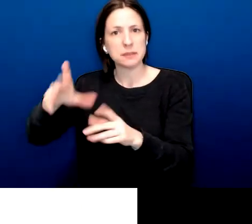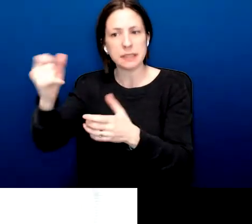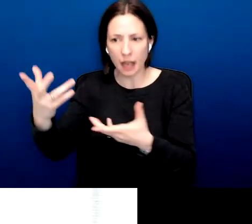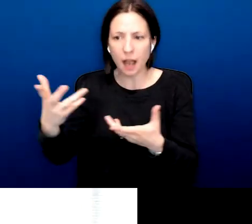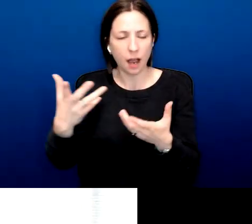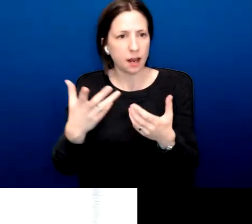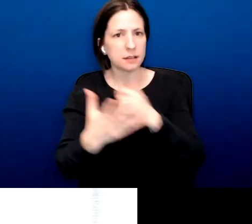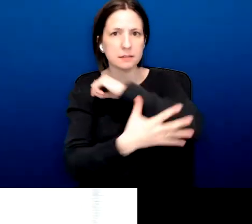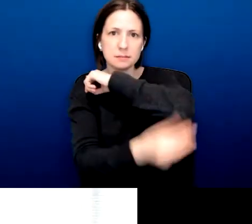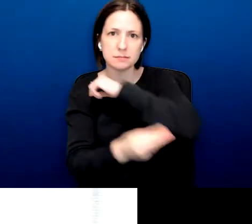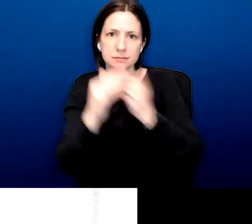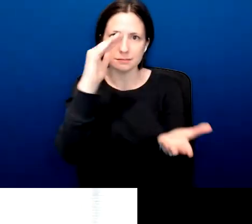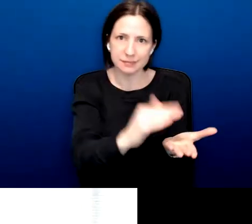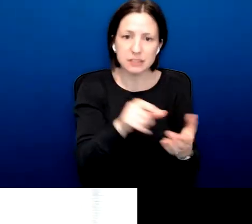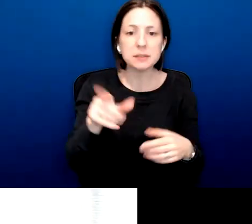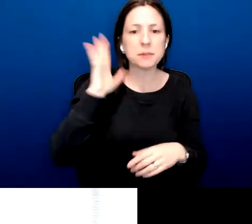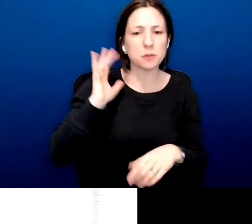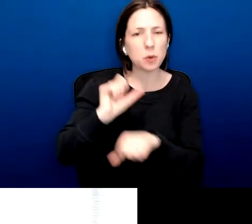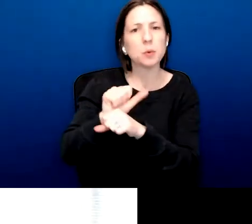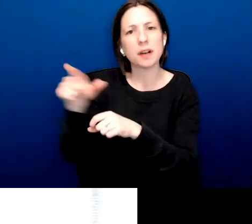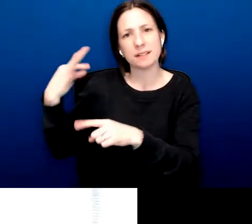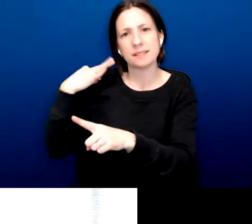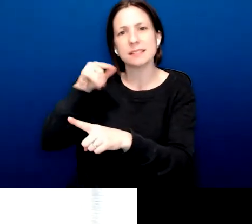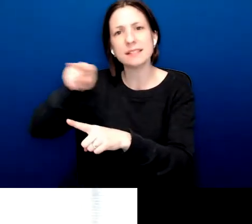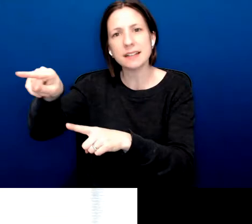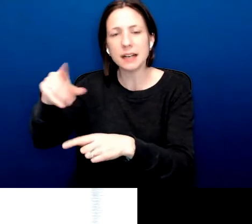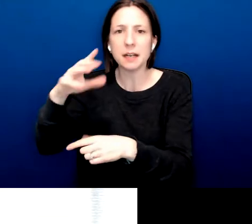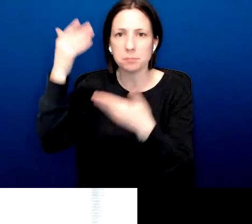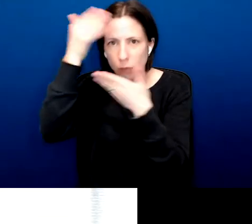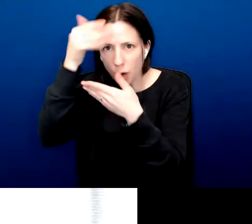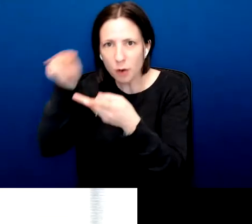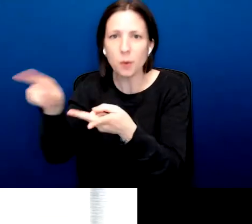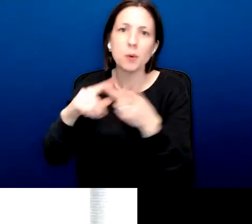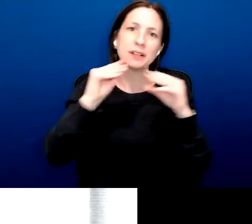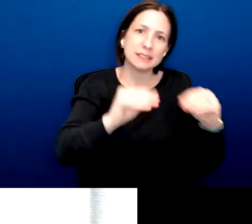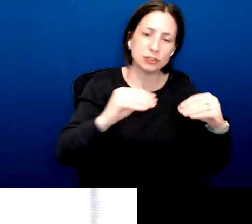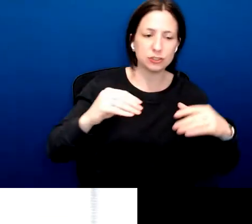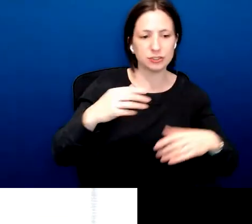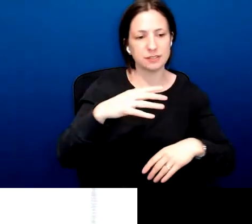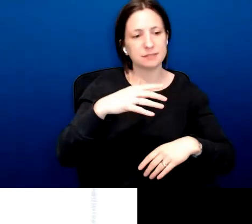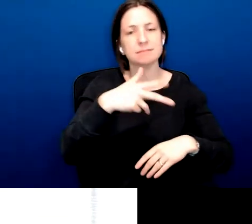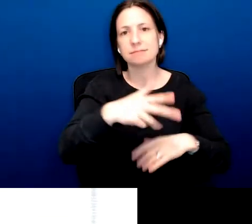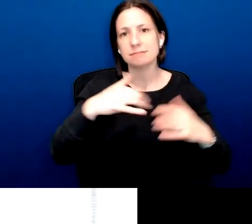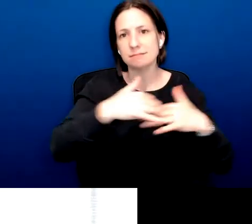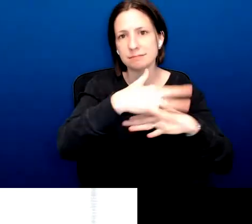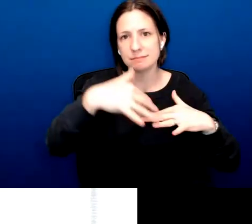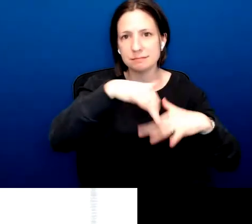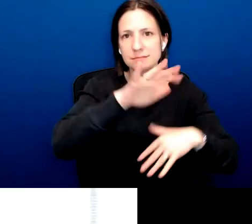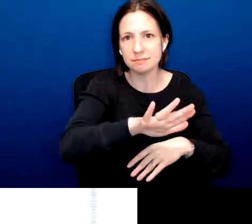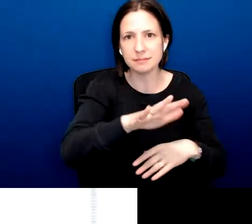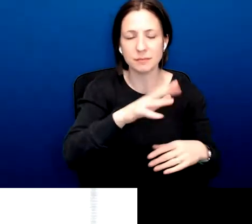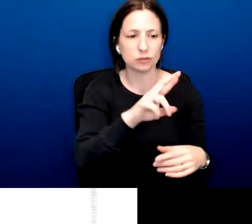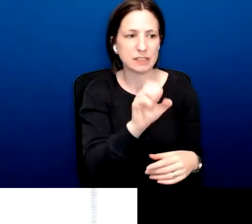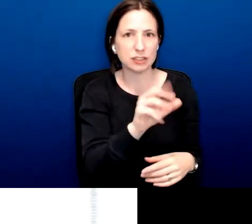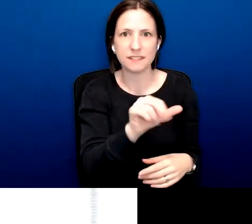Peace Corps volunteer in Morocco, his days teaching Native Americans on a reservation in North Dakota, and his struggles to complete his doctoral dissertation